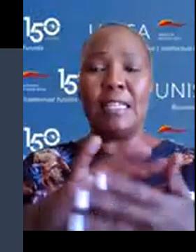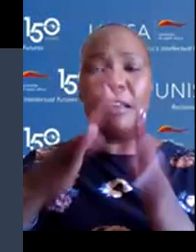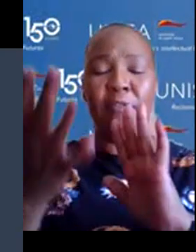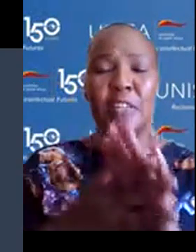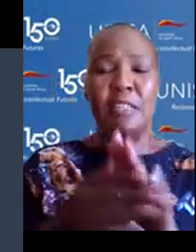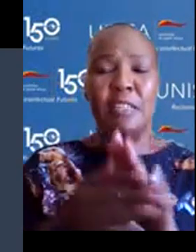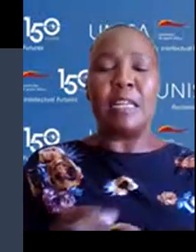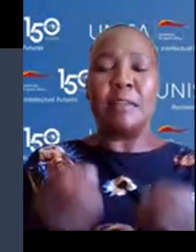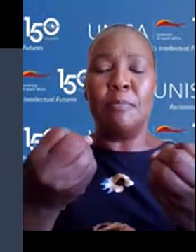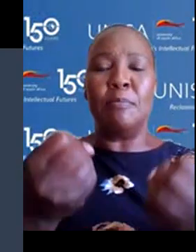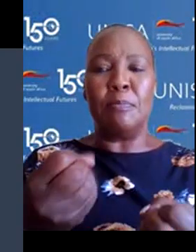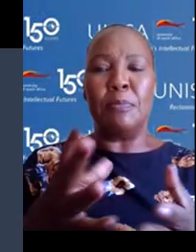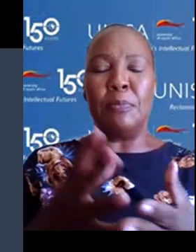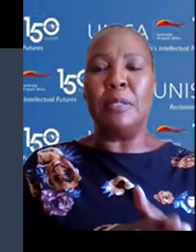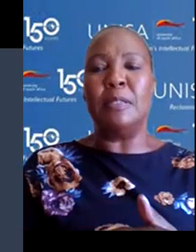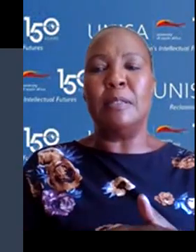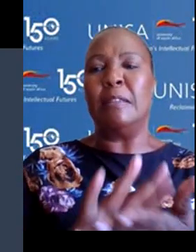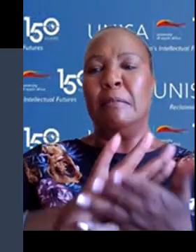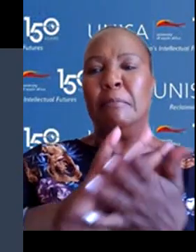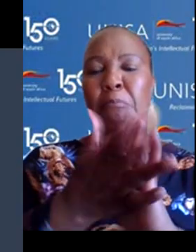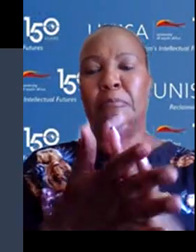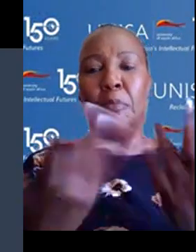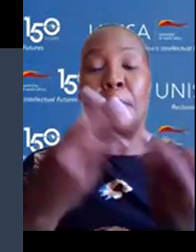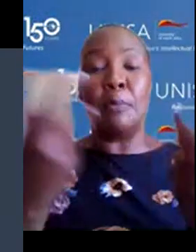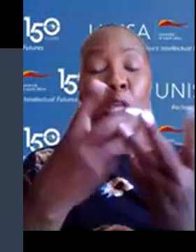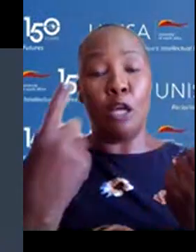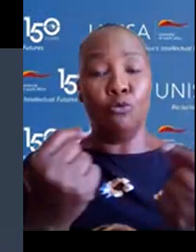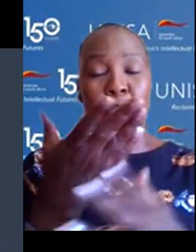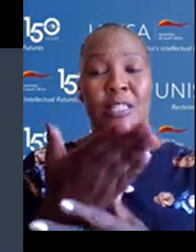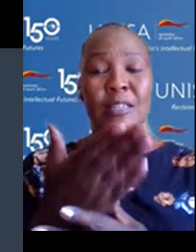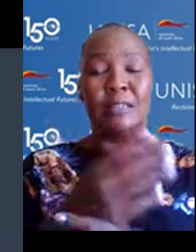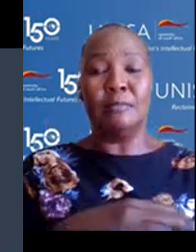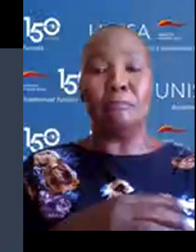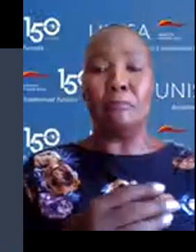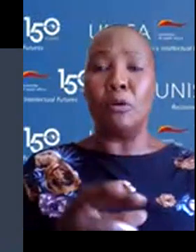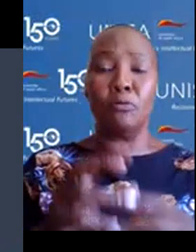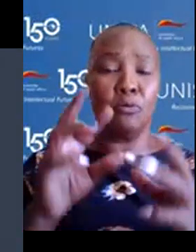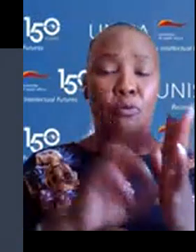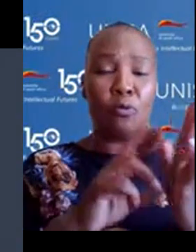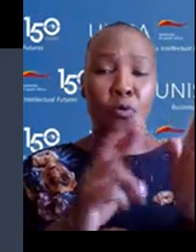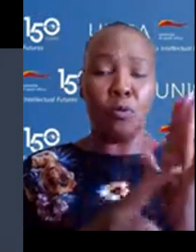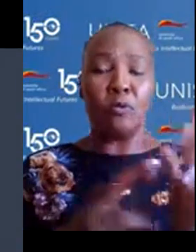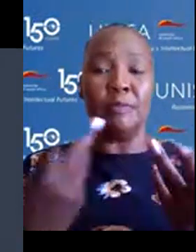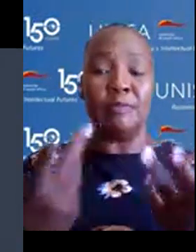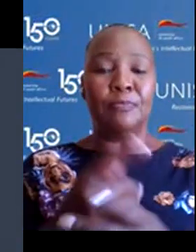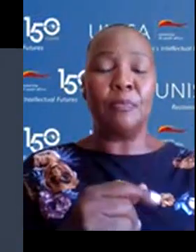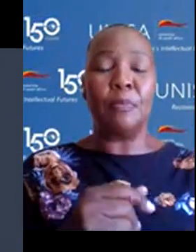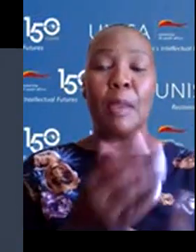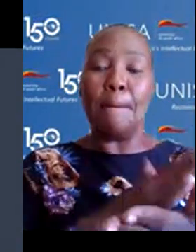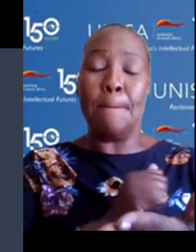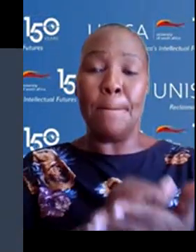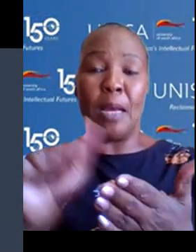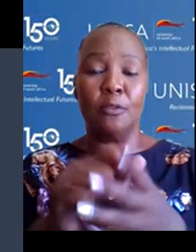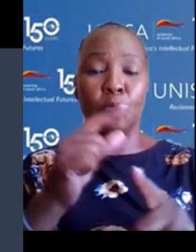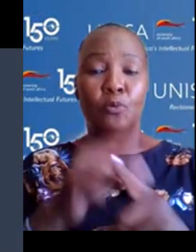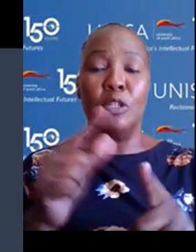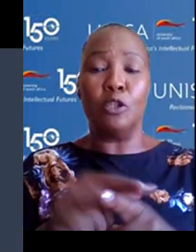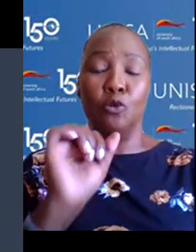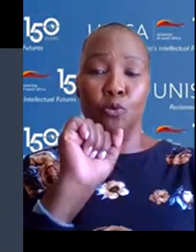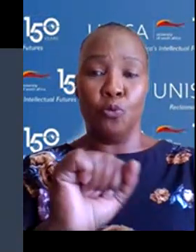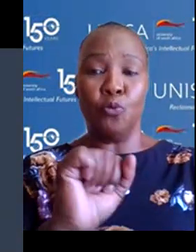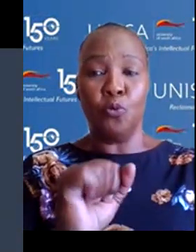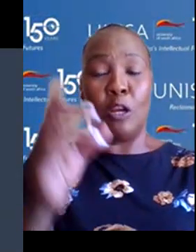sorts of weird things. People can do this. So please, rule of thumb, the password stays between you and God, and that's it. Nobody